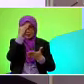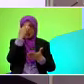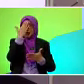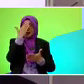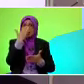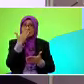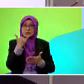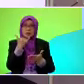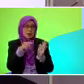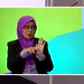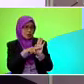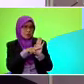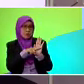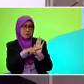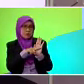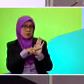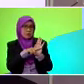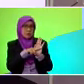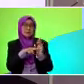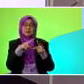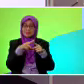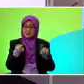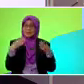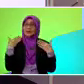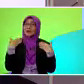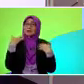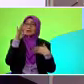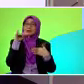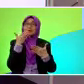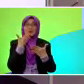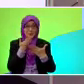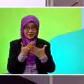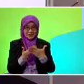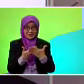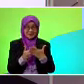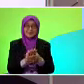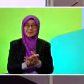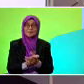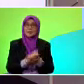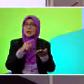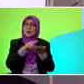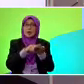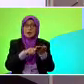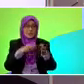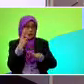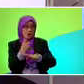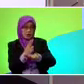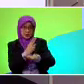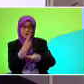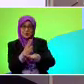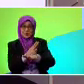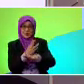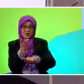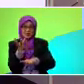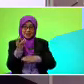There are actually good things about microorganisms. Okay, so now we are going to look at what are the uses of microorganisms in